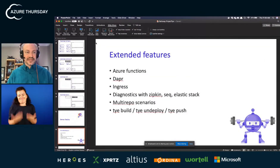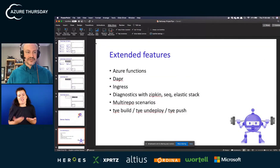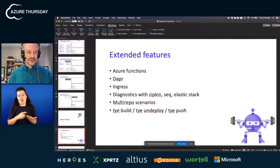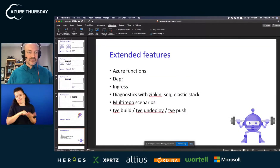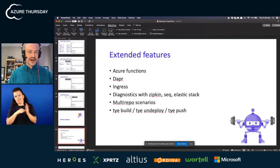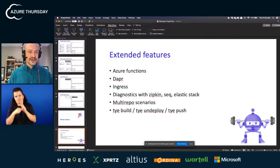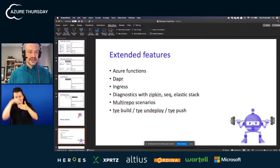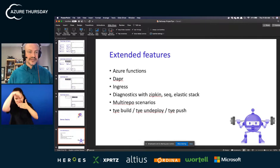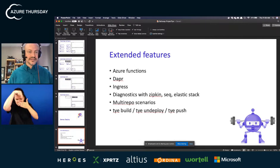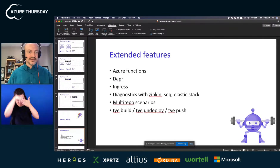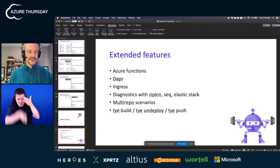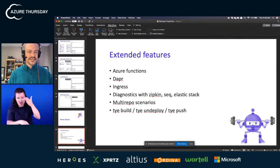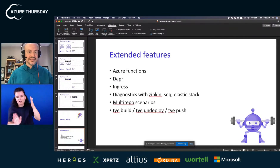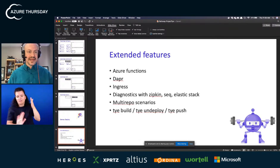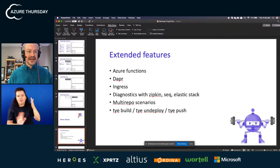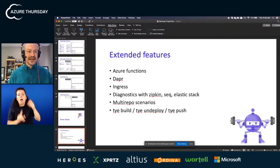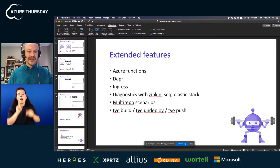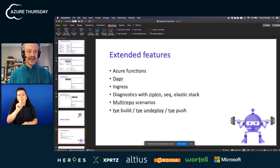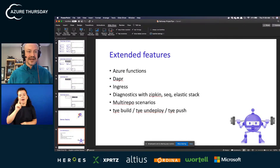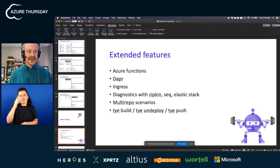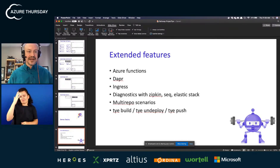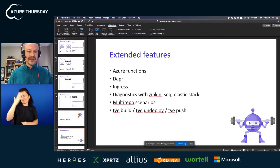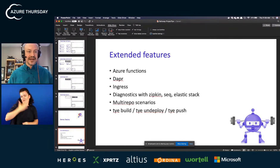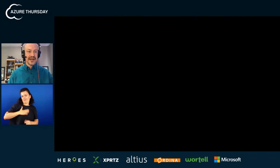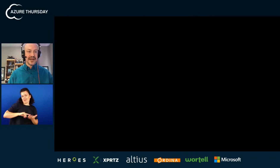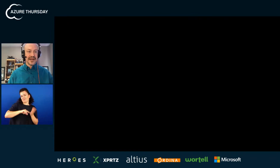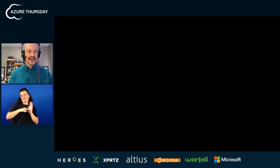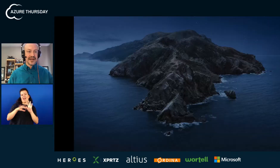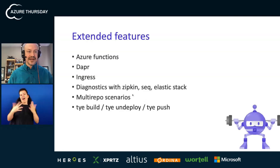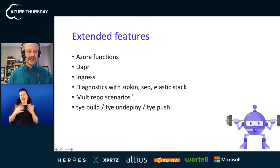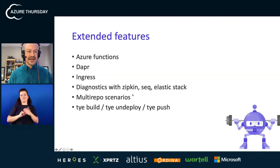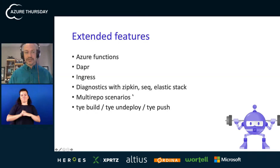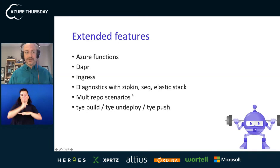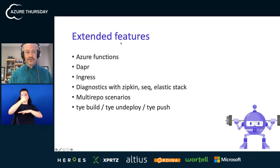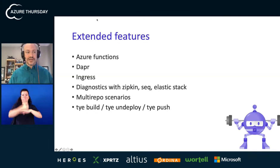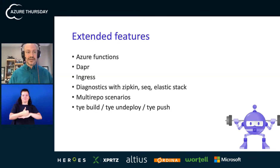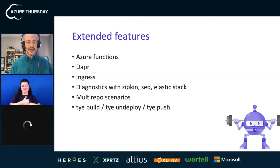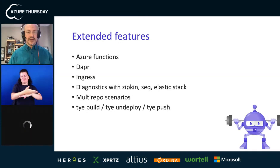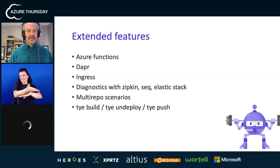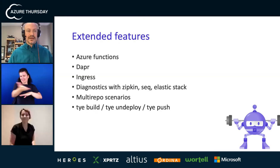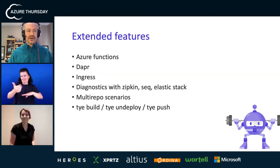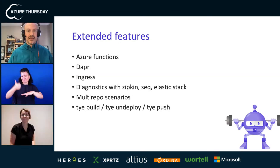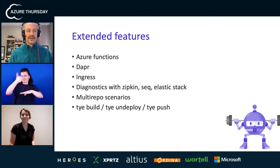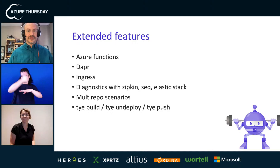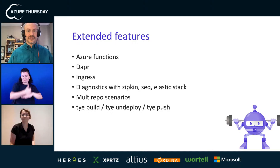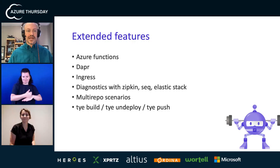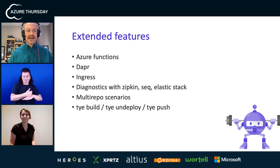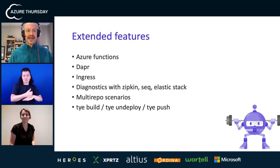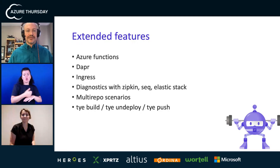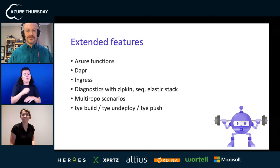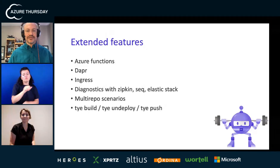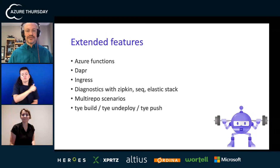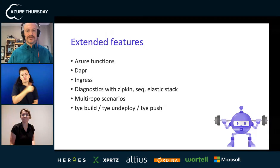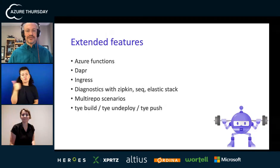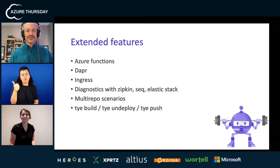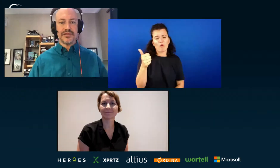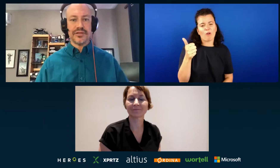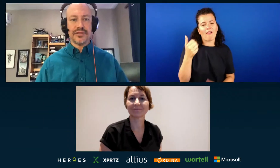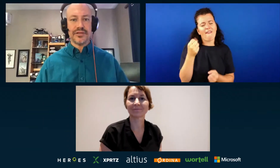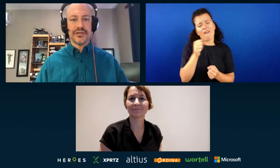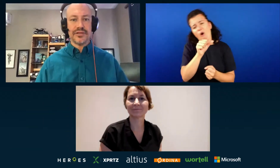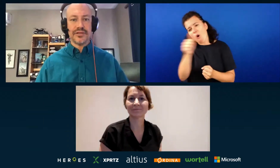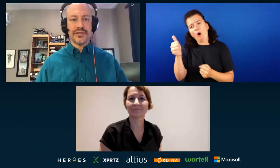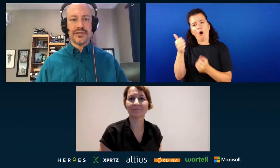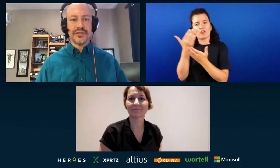really all that's required to set that up. So that's pretty cool, and that's included. There are a lot of other things that are